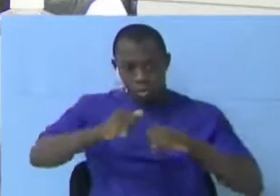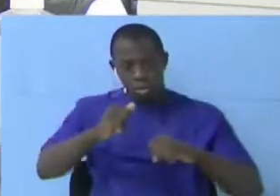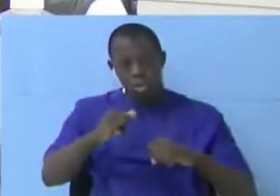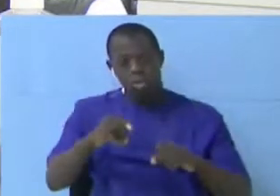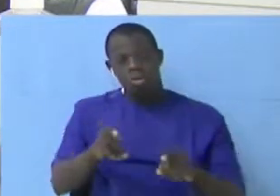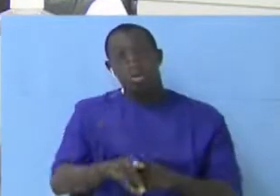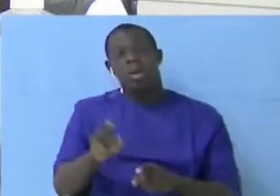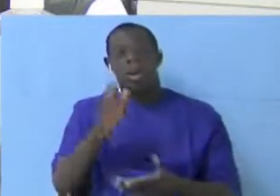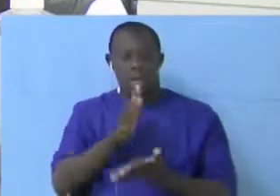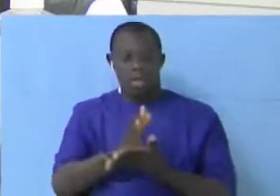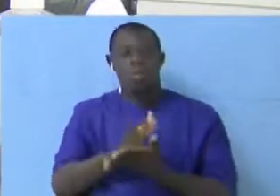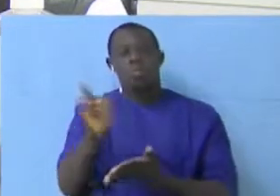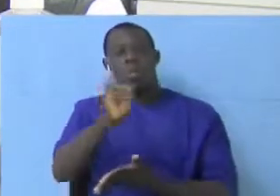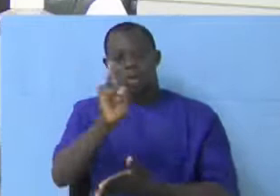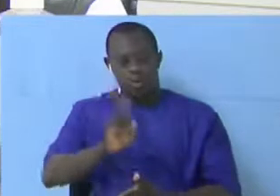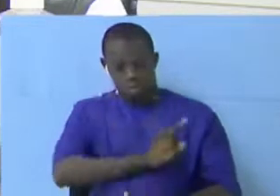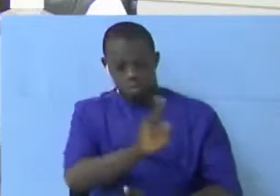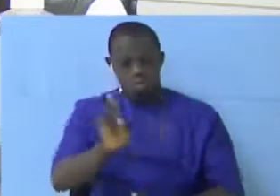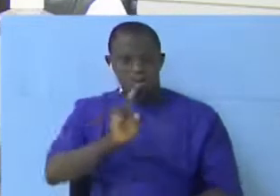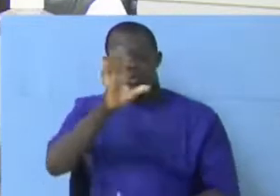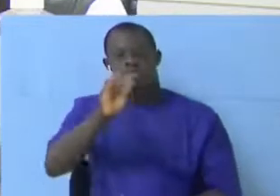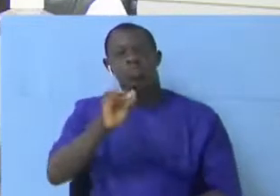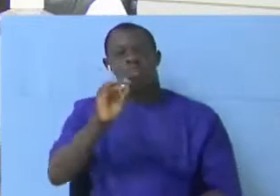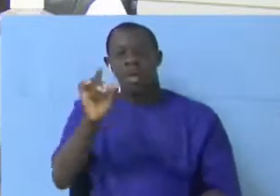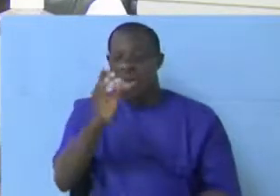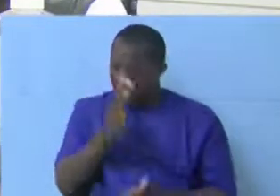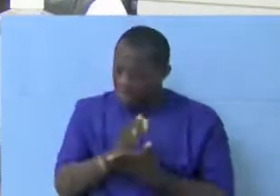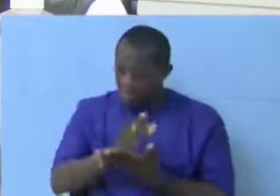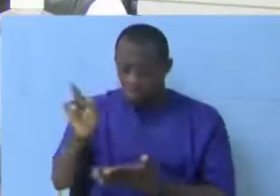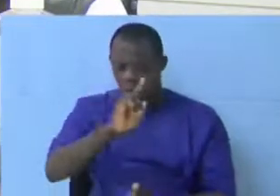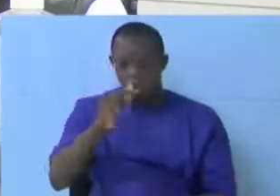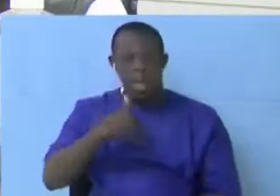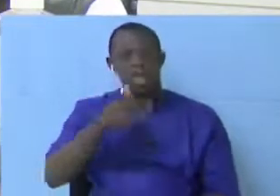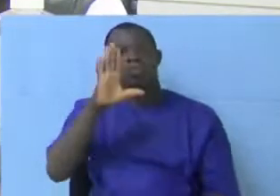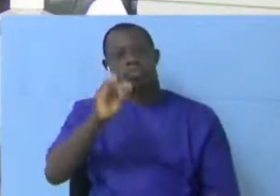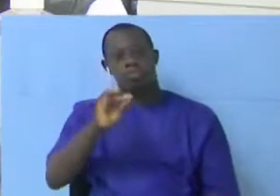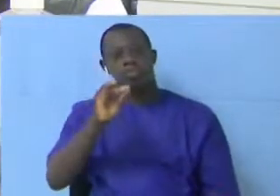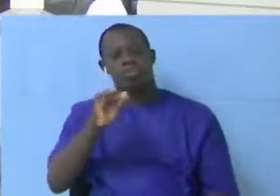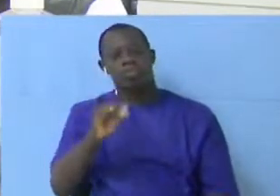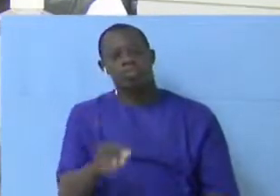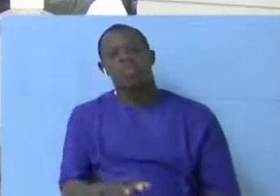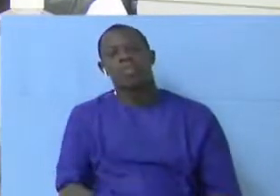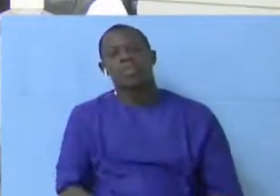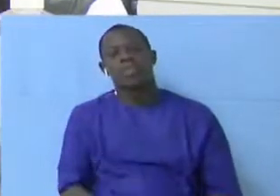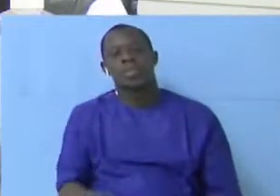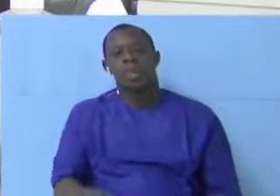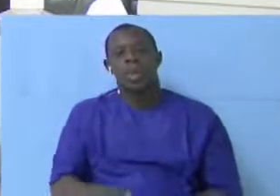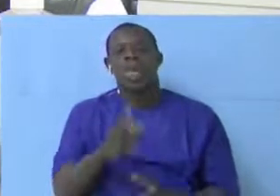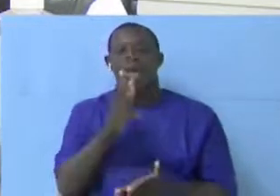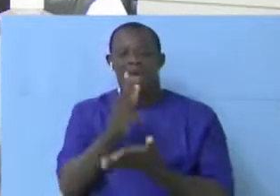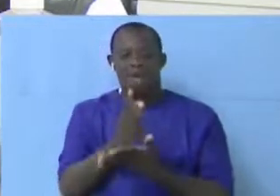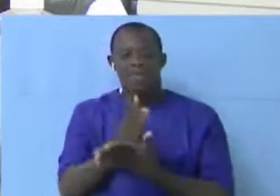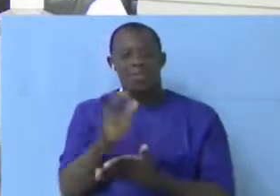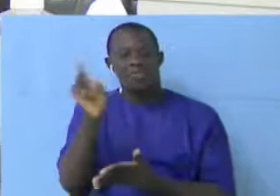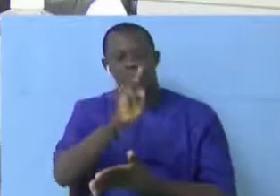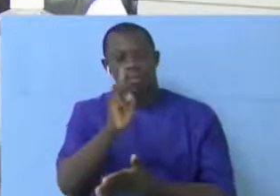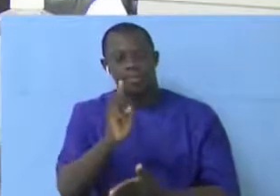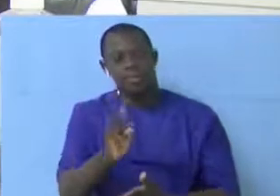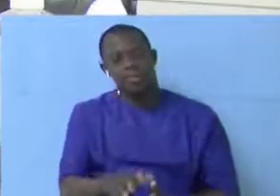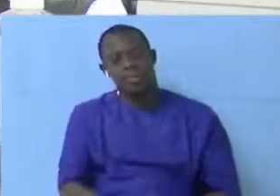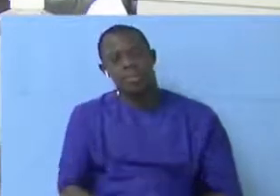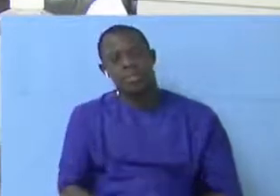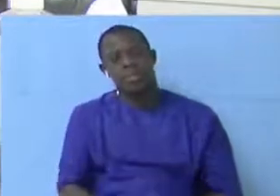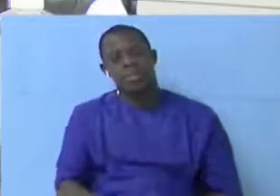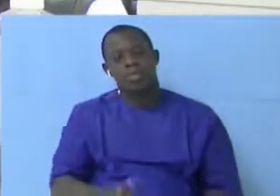That's exactly what we did. That's exactly what I did. And the evidence is